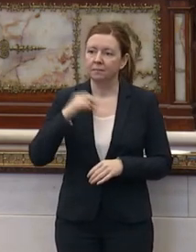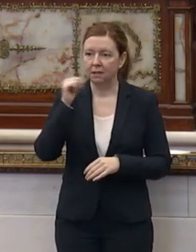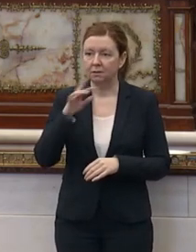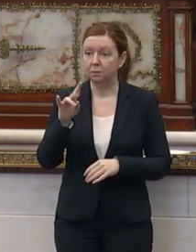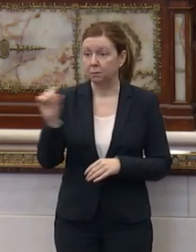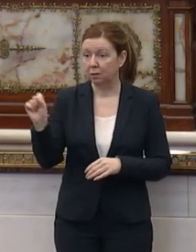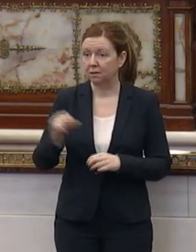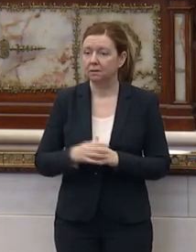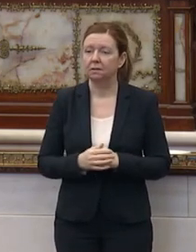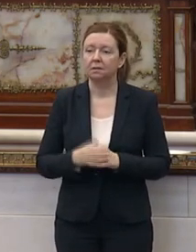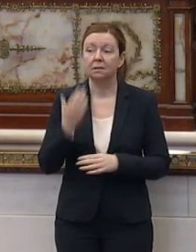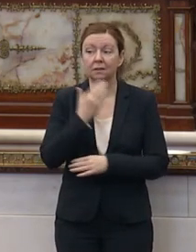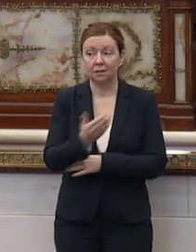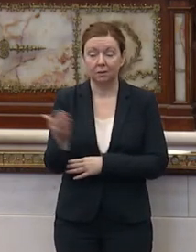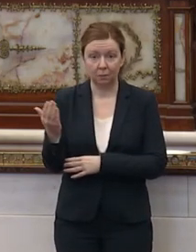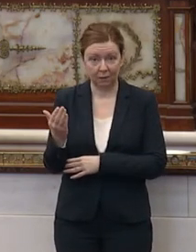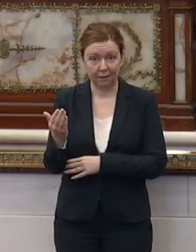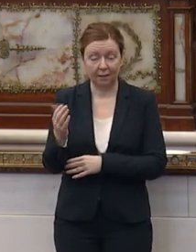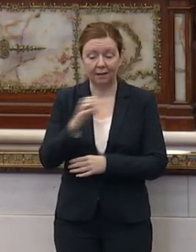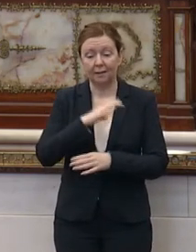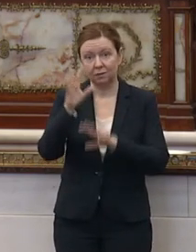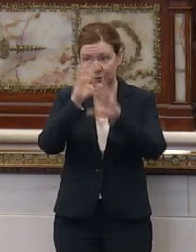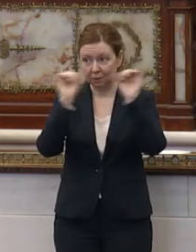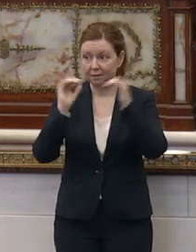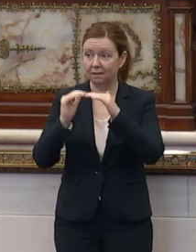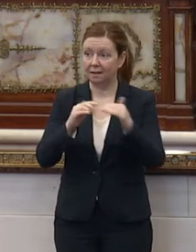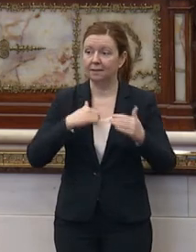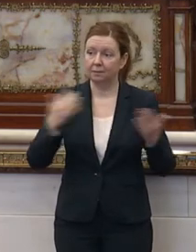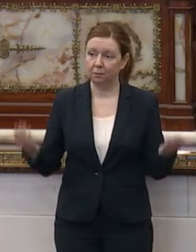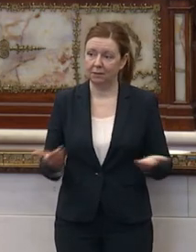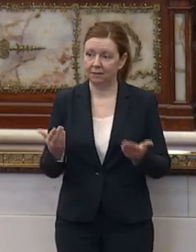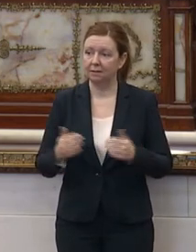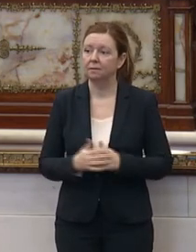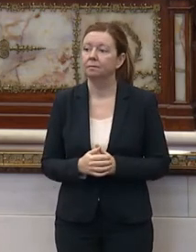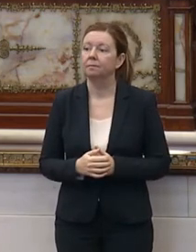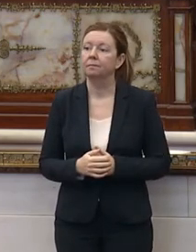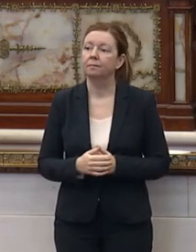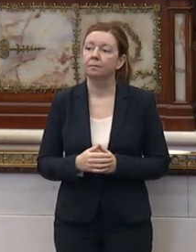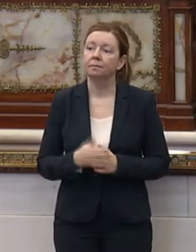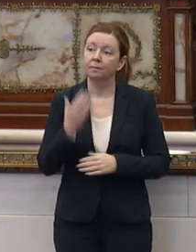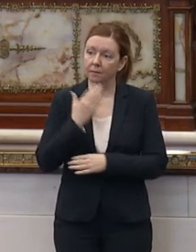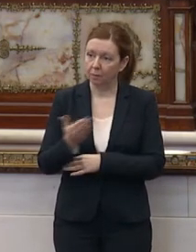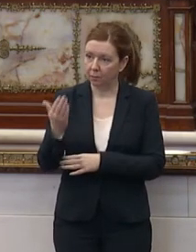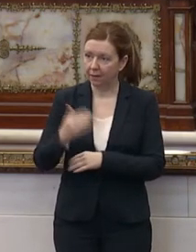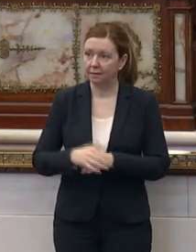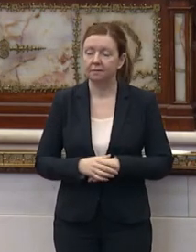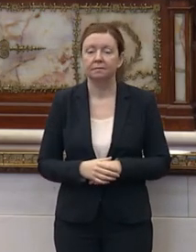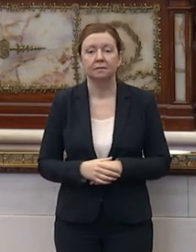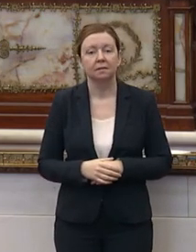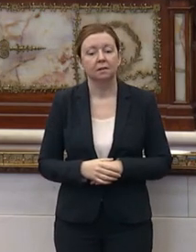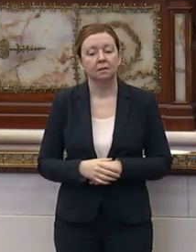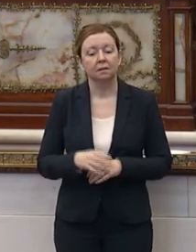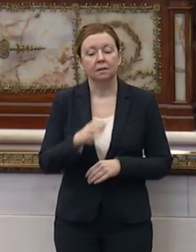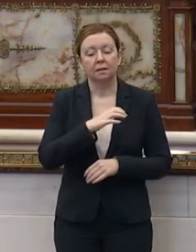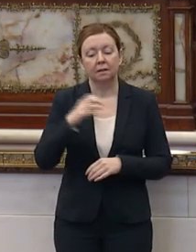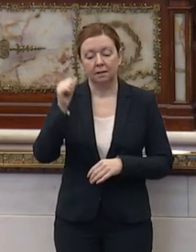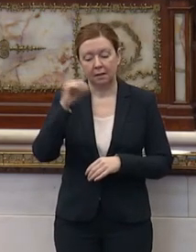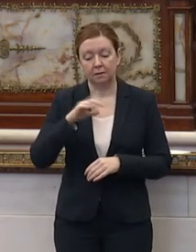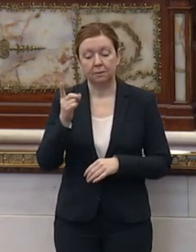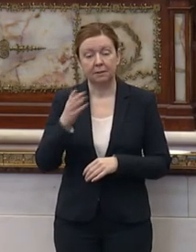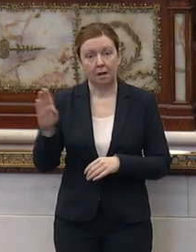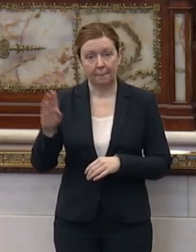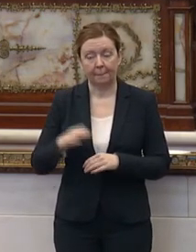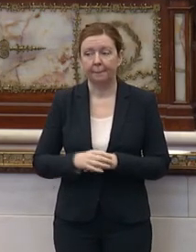Councilwoman Brooks. Good morning, Council President and colleagues. I'm present. Good morning. Councilman